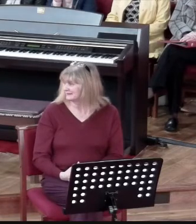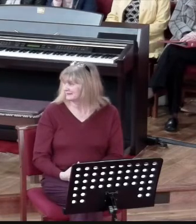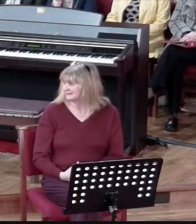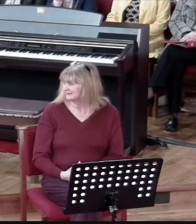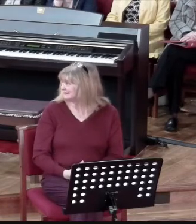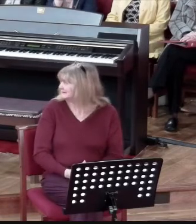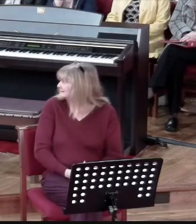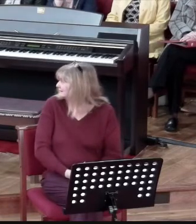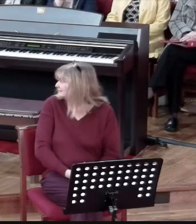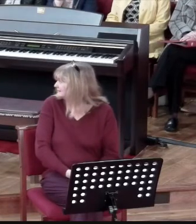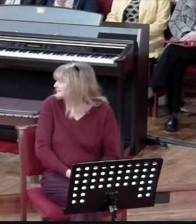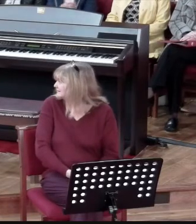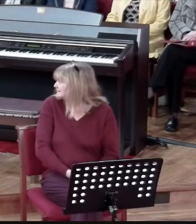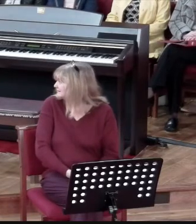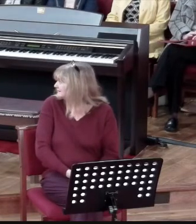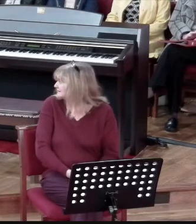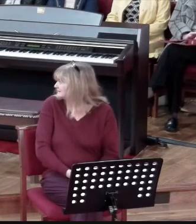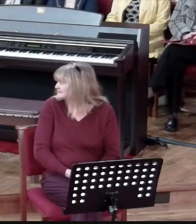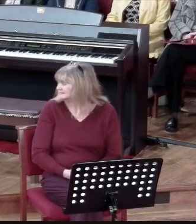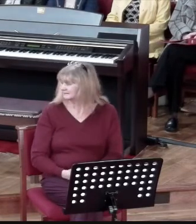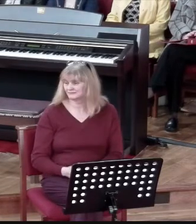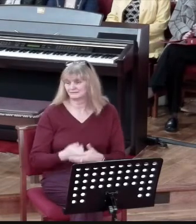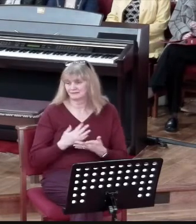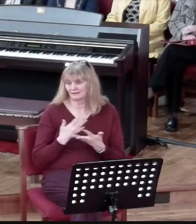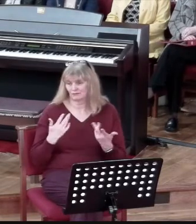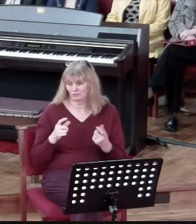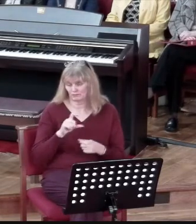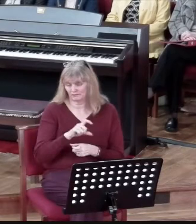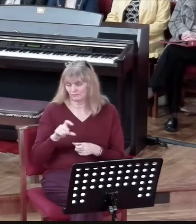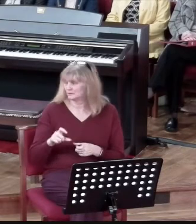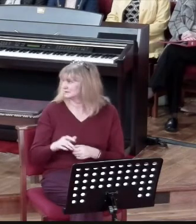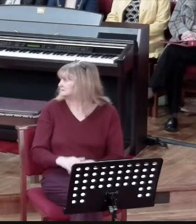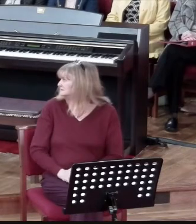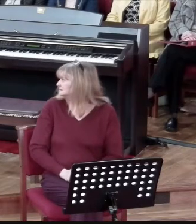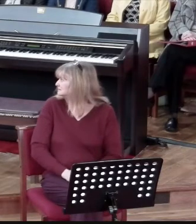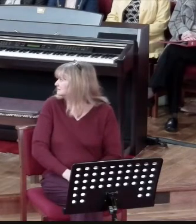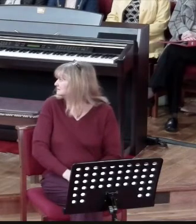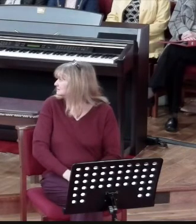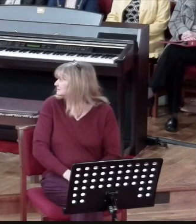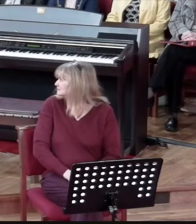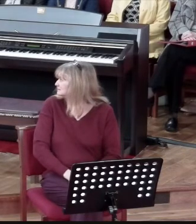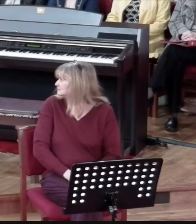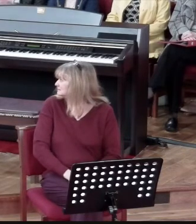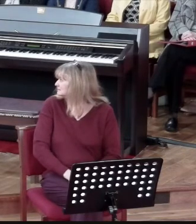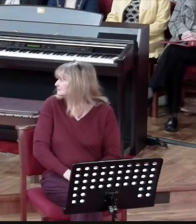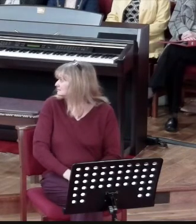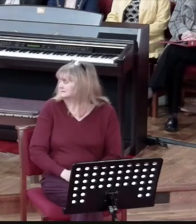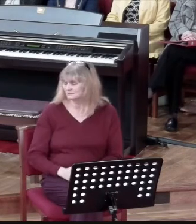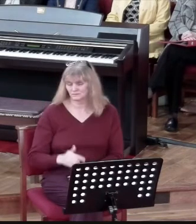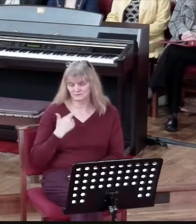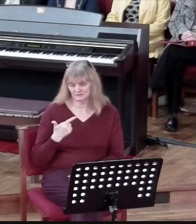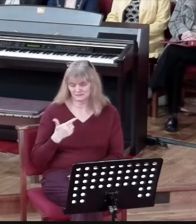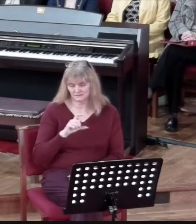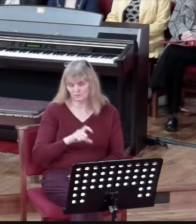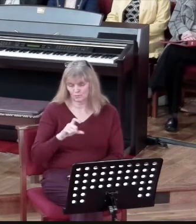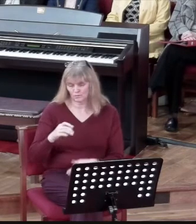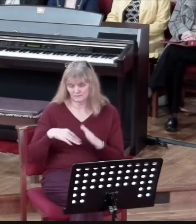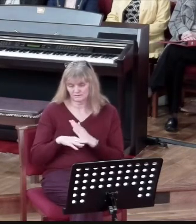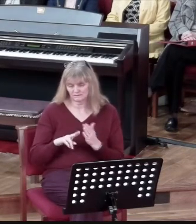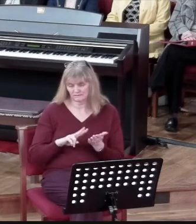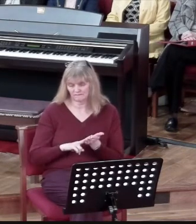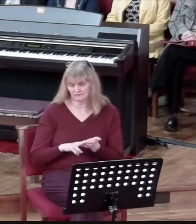All this, you know what the, how many words were there? Seven words, weren't there? And then a bit at the end. Can you remember it all? Okay, turn